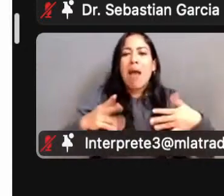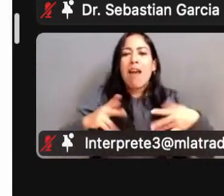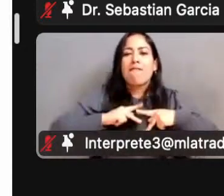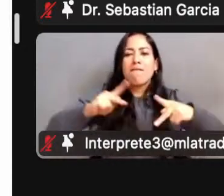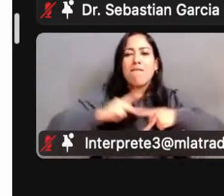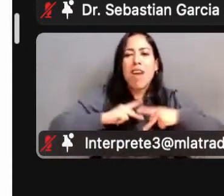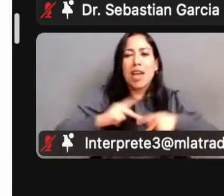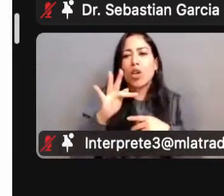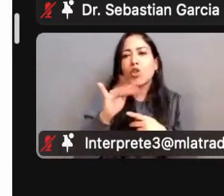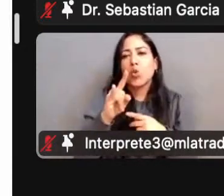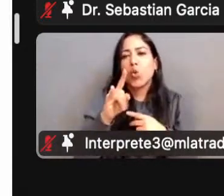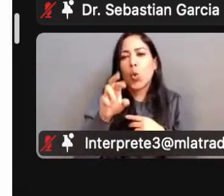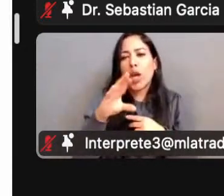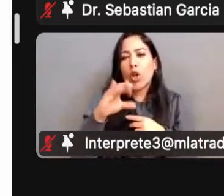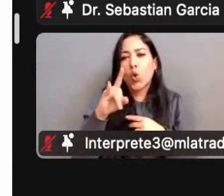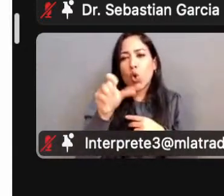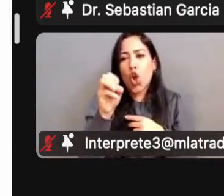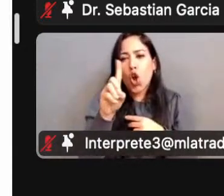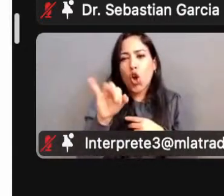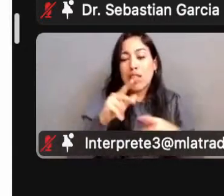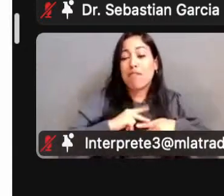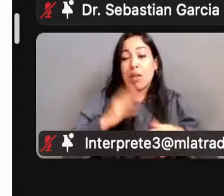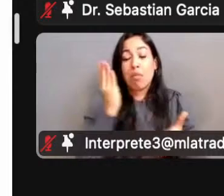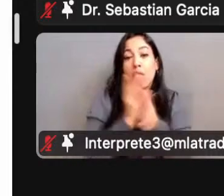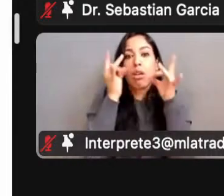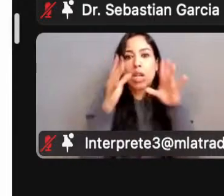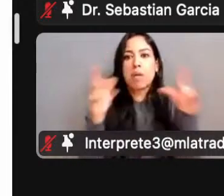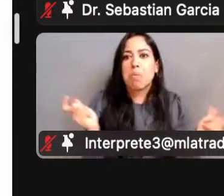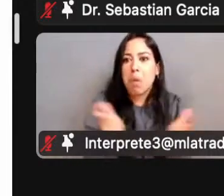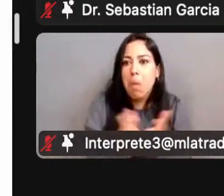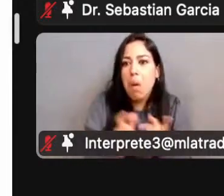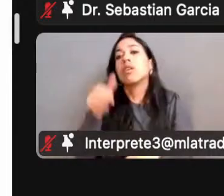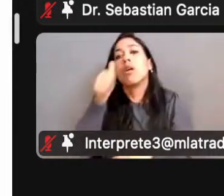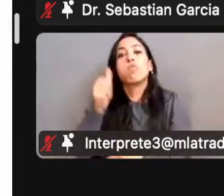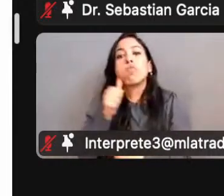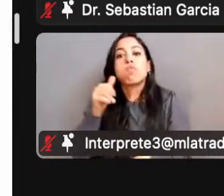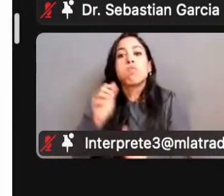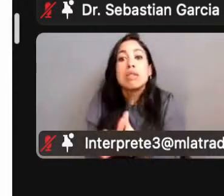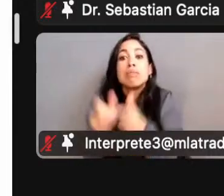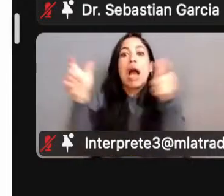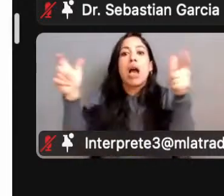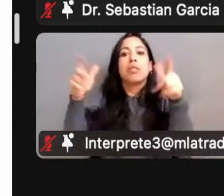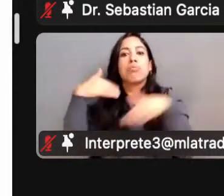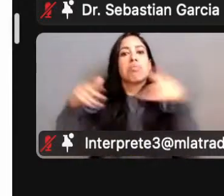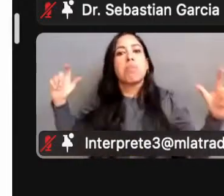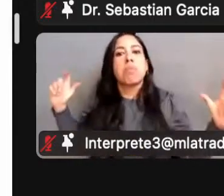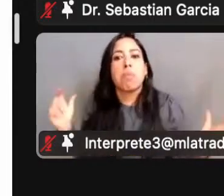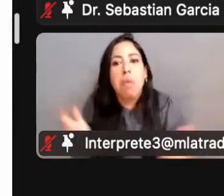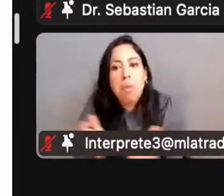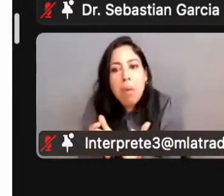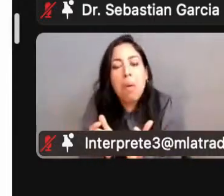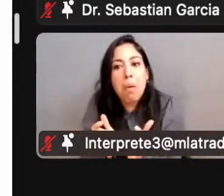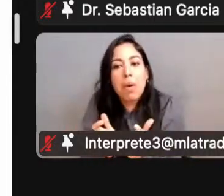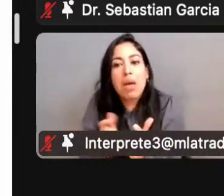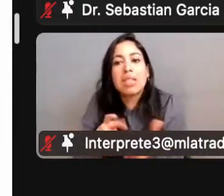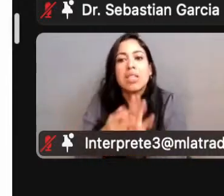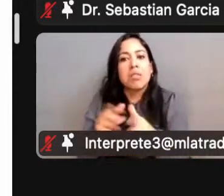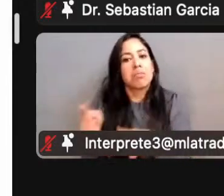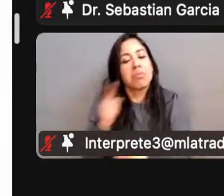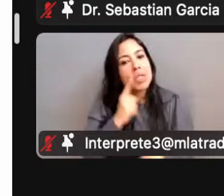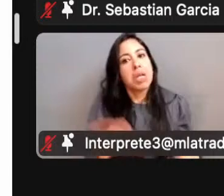also the incidence of tuberculosis or TB. We were not able to bring down three-fourths of the